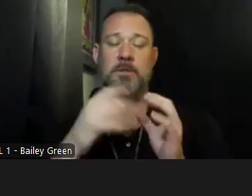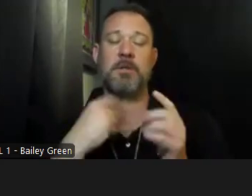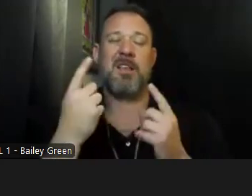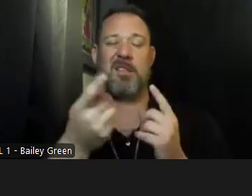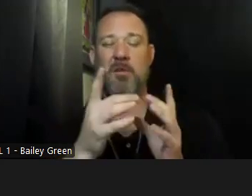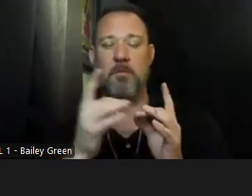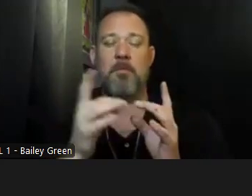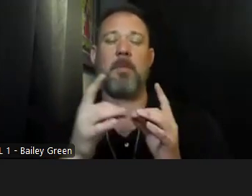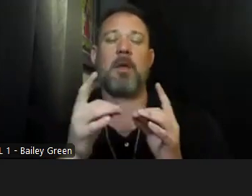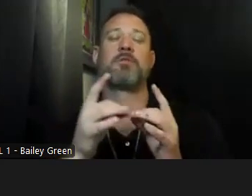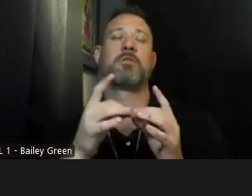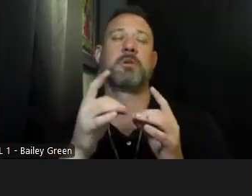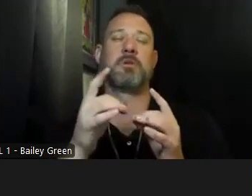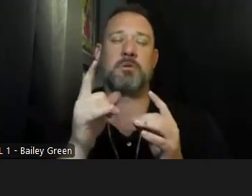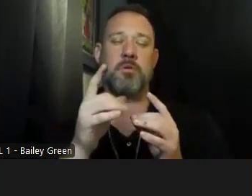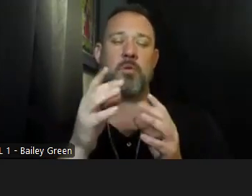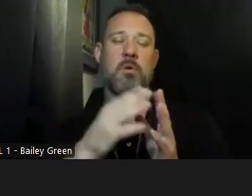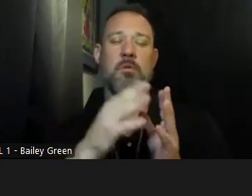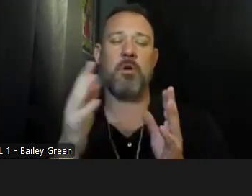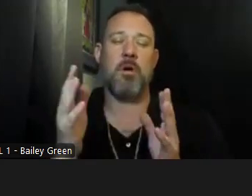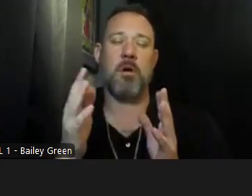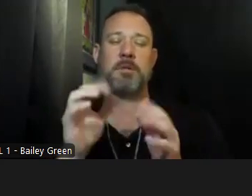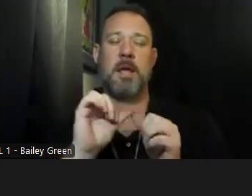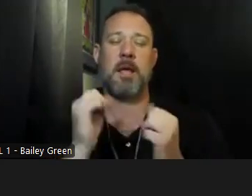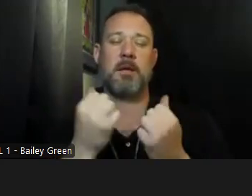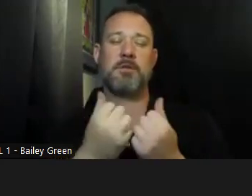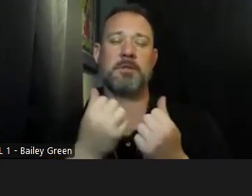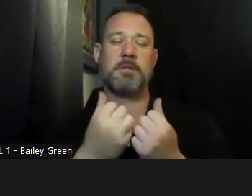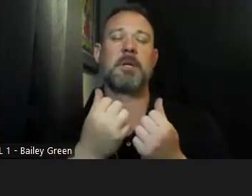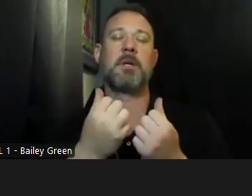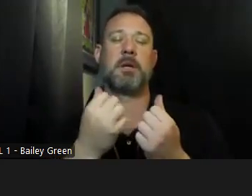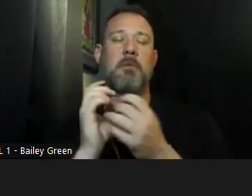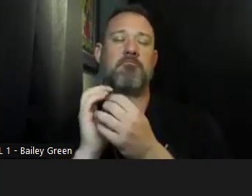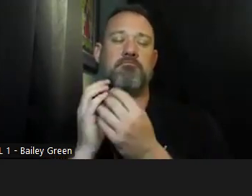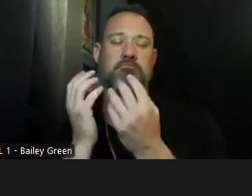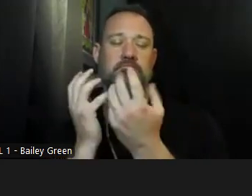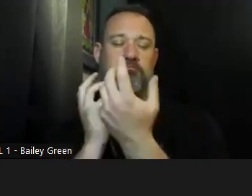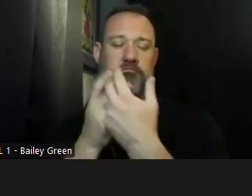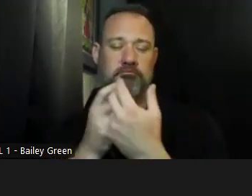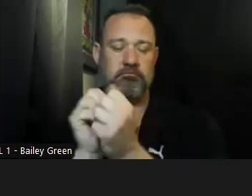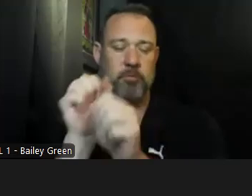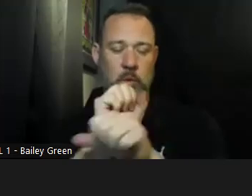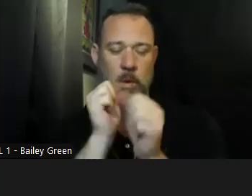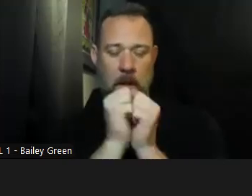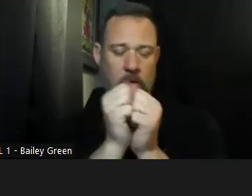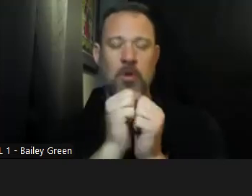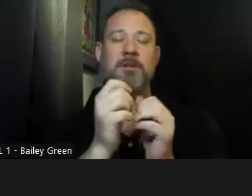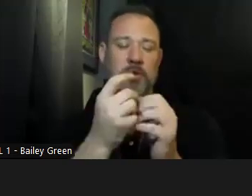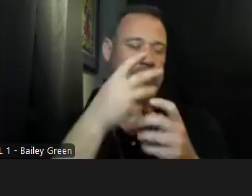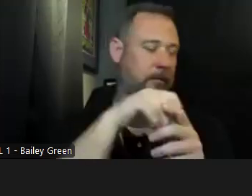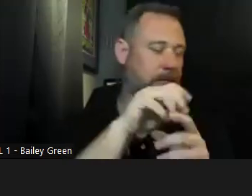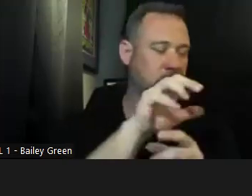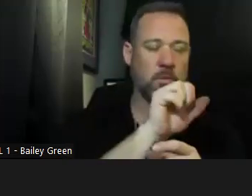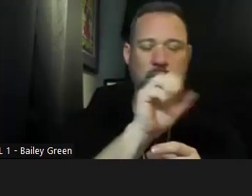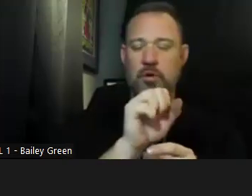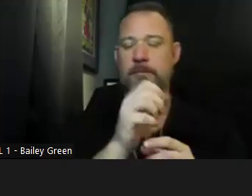said, it's an area where cross agency collaboration is so key, right? Because you've got elements of Department of Social